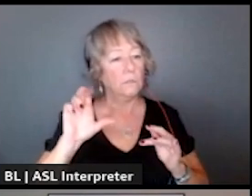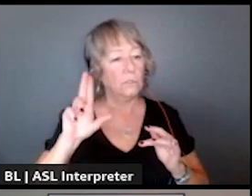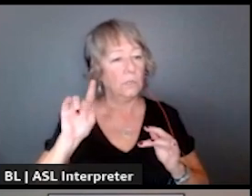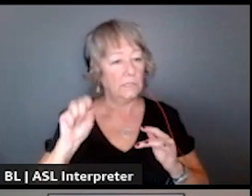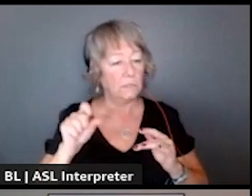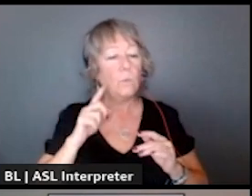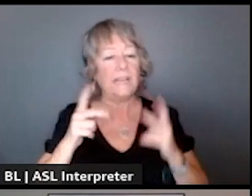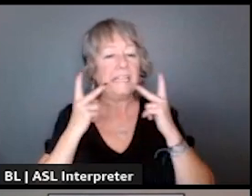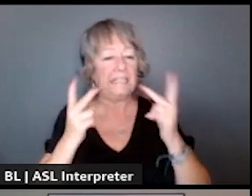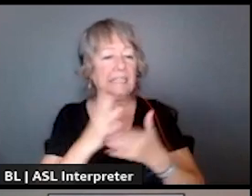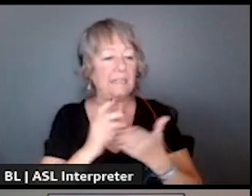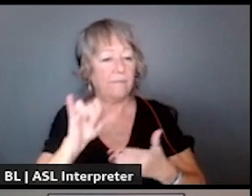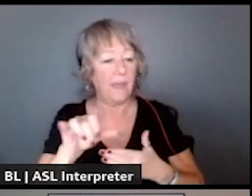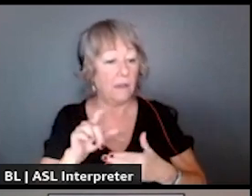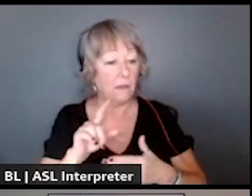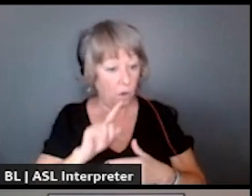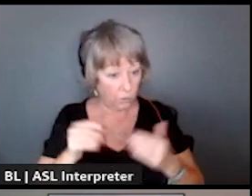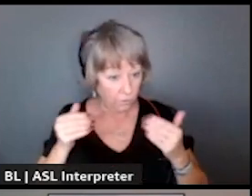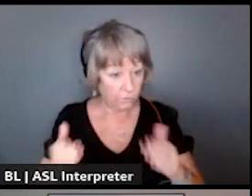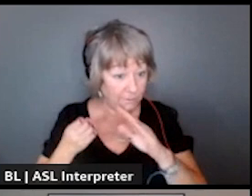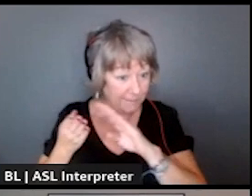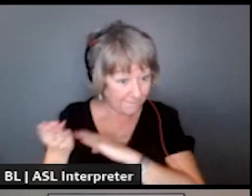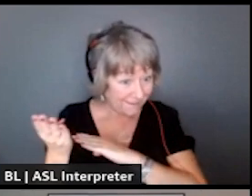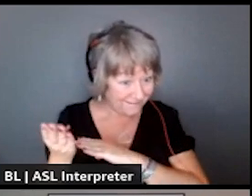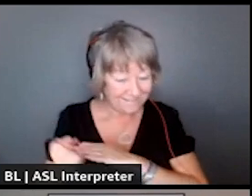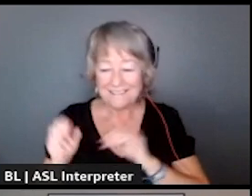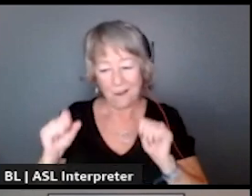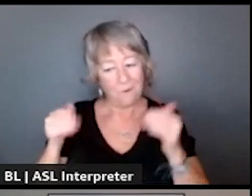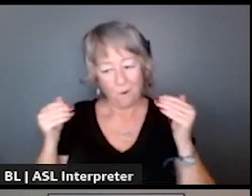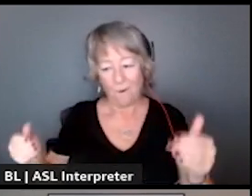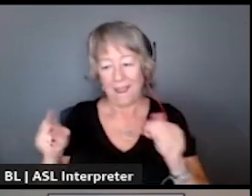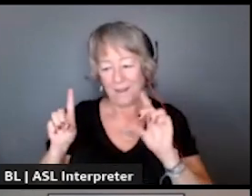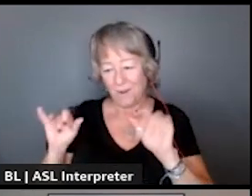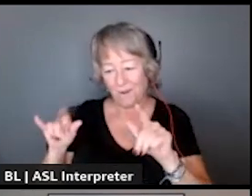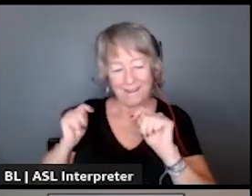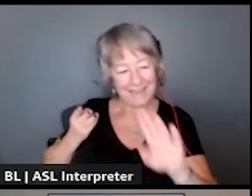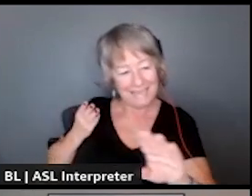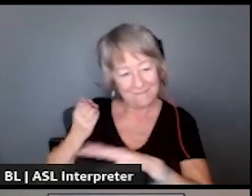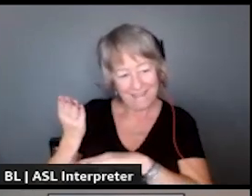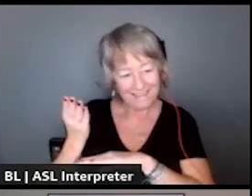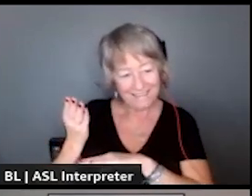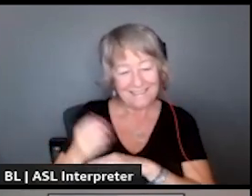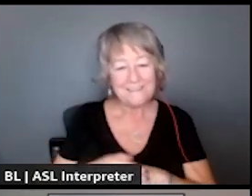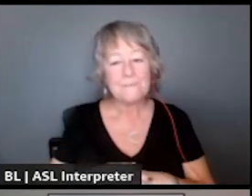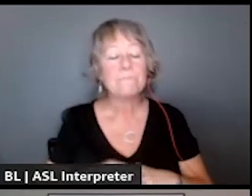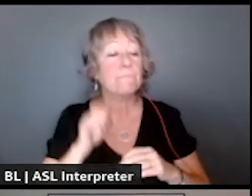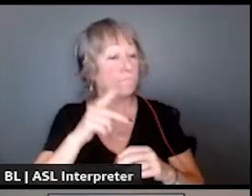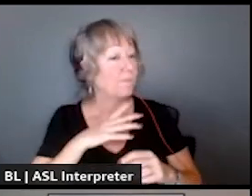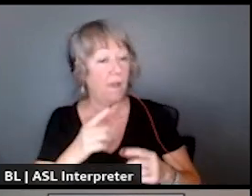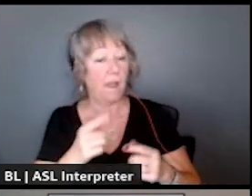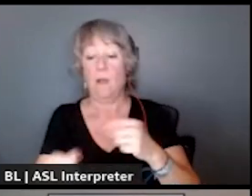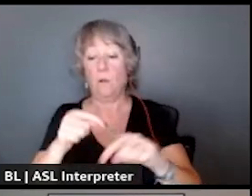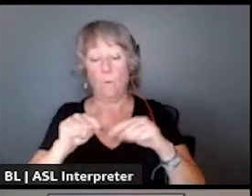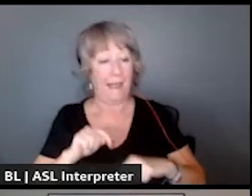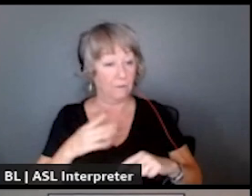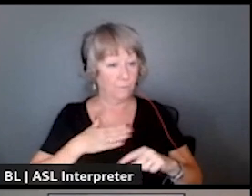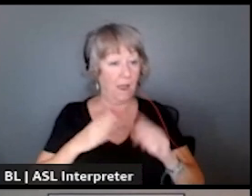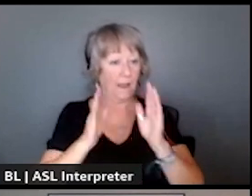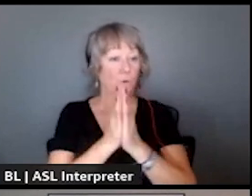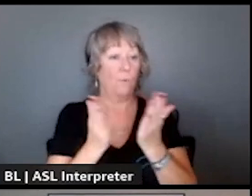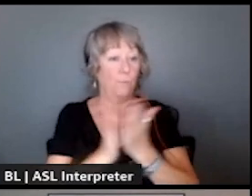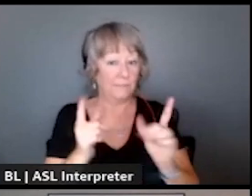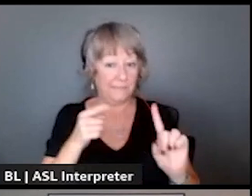that up and build something that is useful and ultimately like on a commercial scale. Yeah, it's so fascinating.